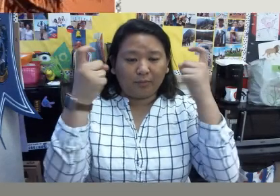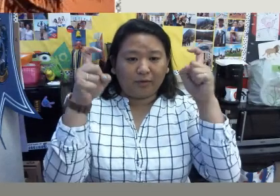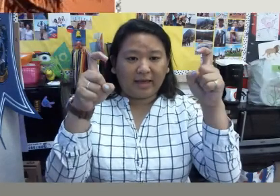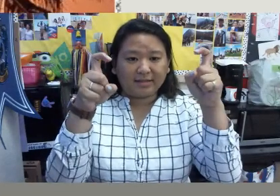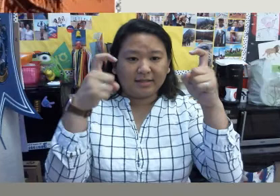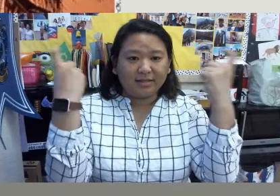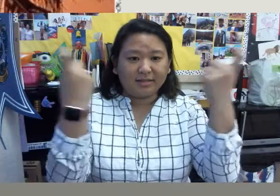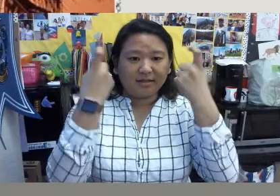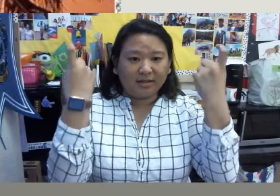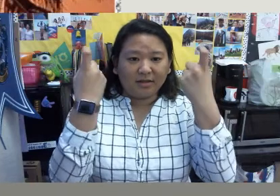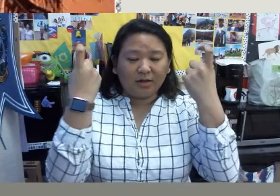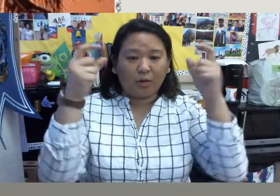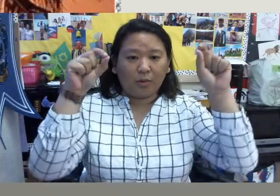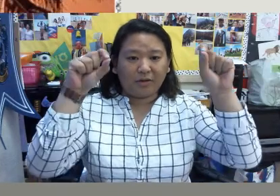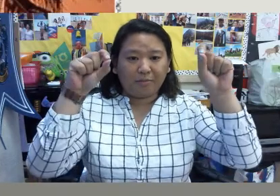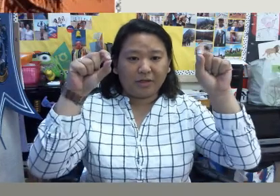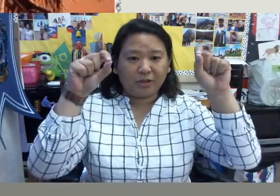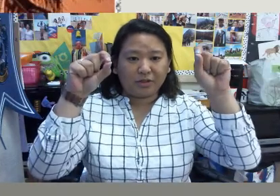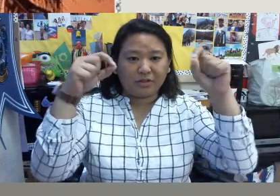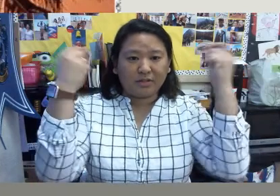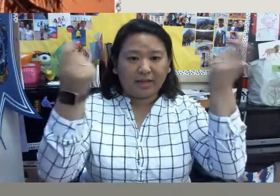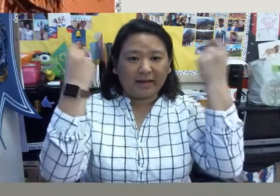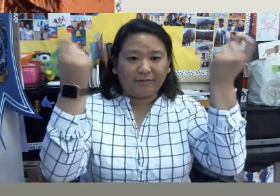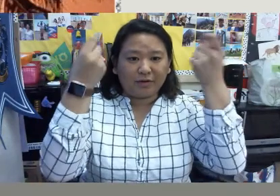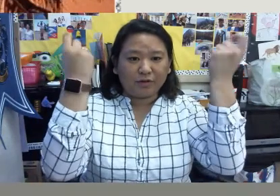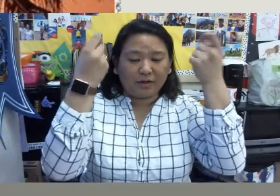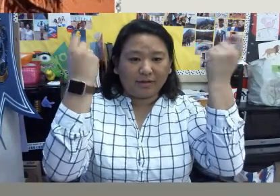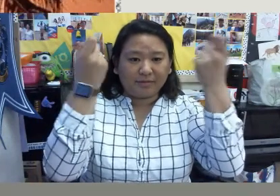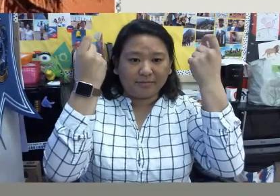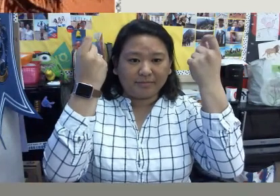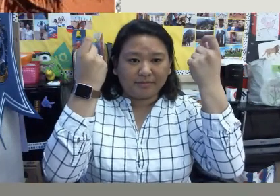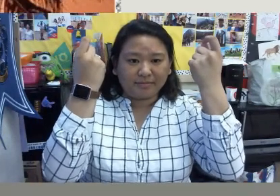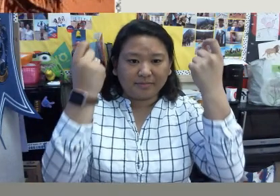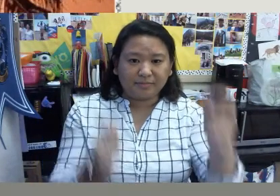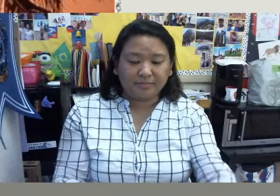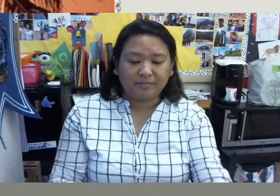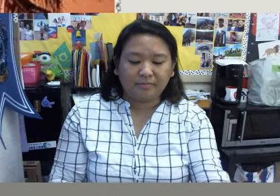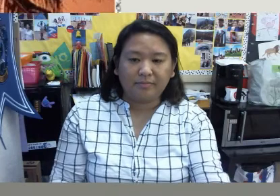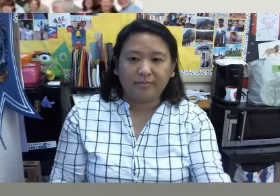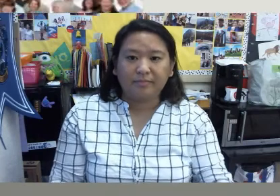Anniversary with X's or with pinchers. Anniversary.